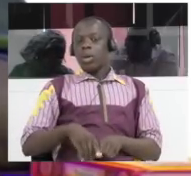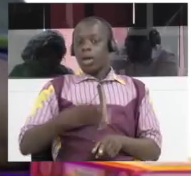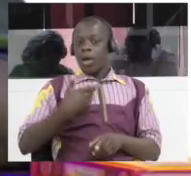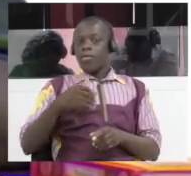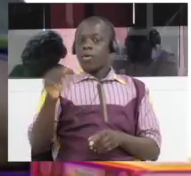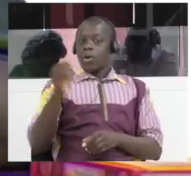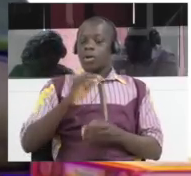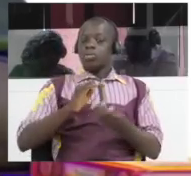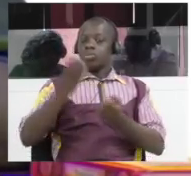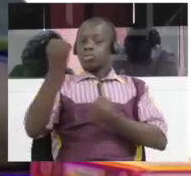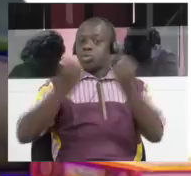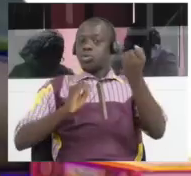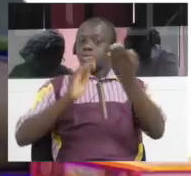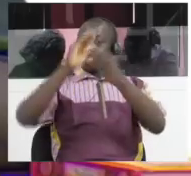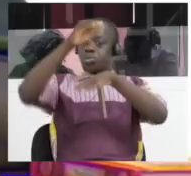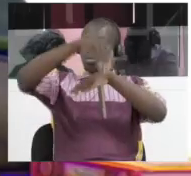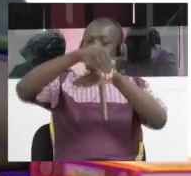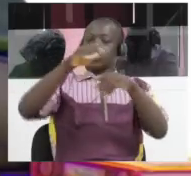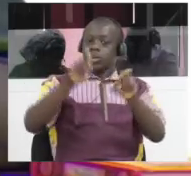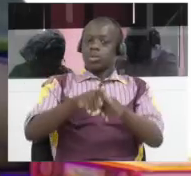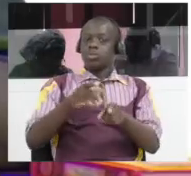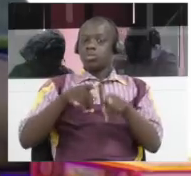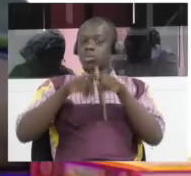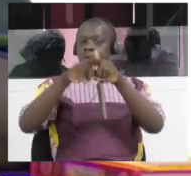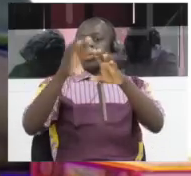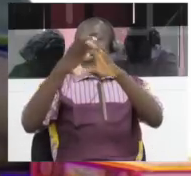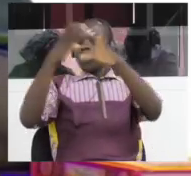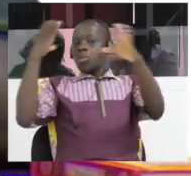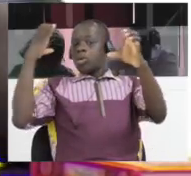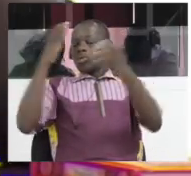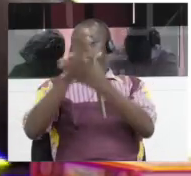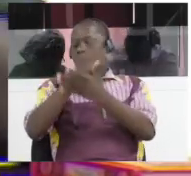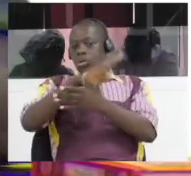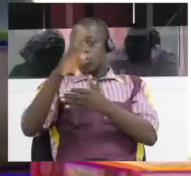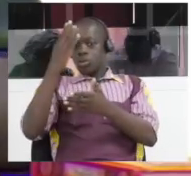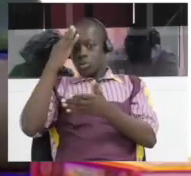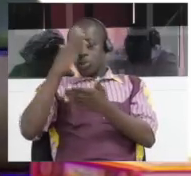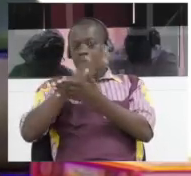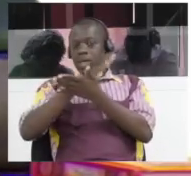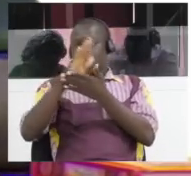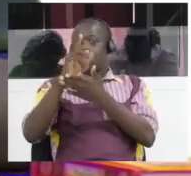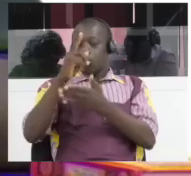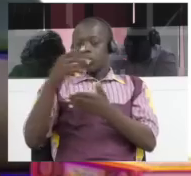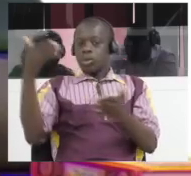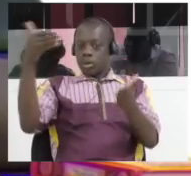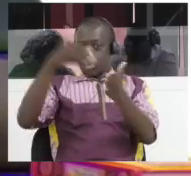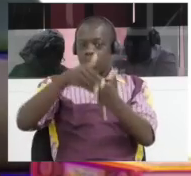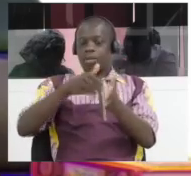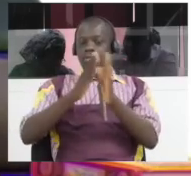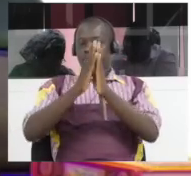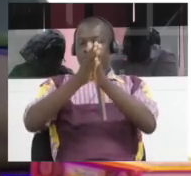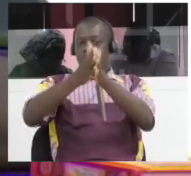some vehicles, trucks, or whatever, with buses. I didn't know the details of that, but they were conveyed to